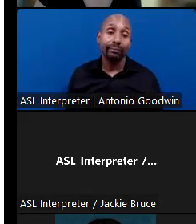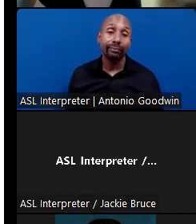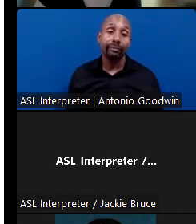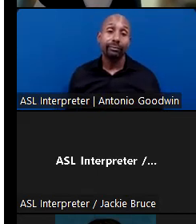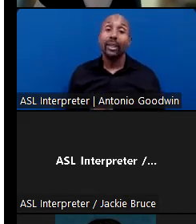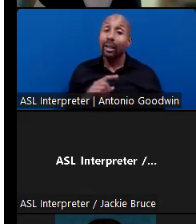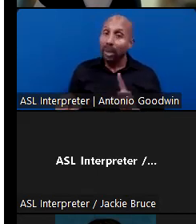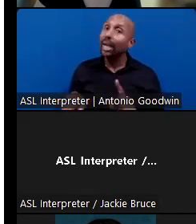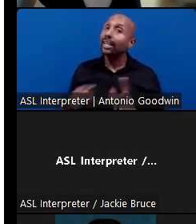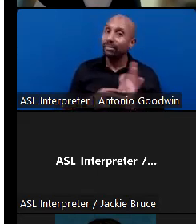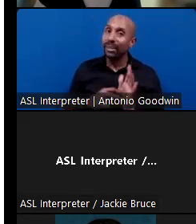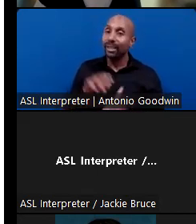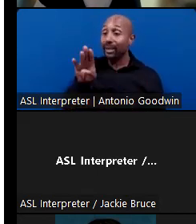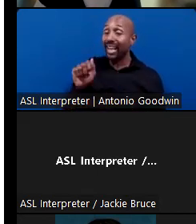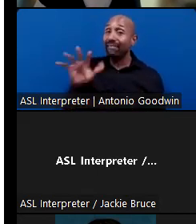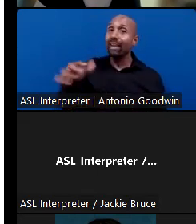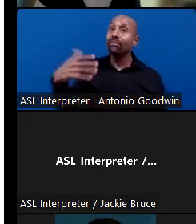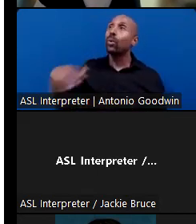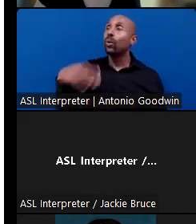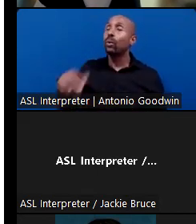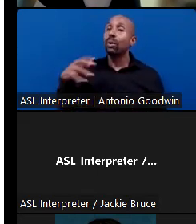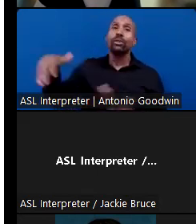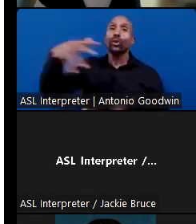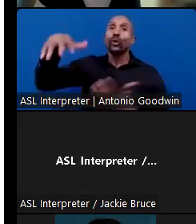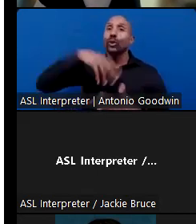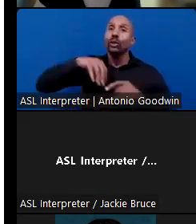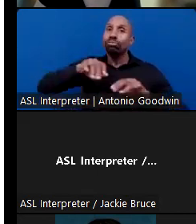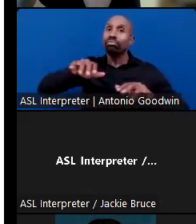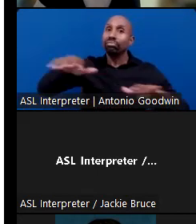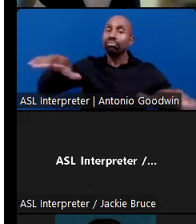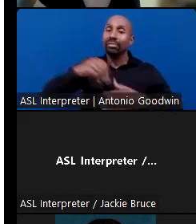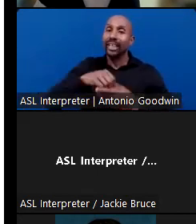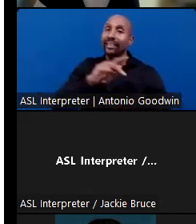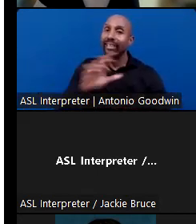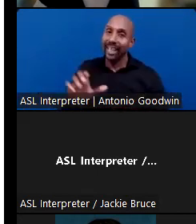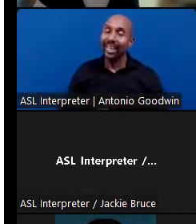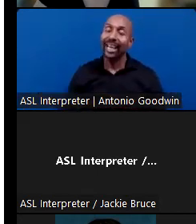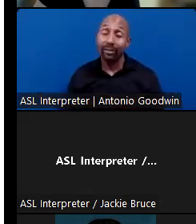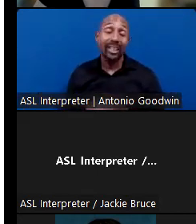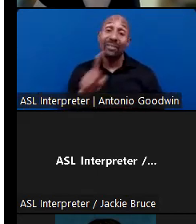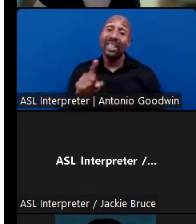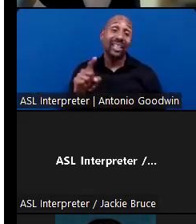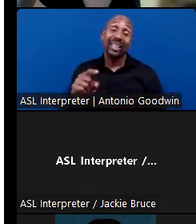BA.5 is circulating a lot in King County and the Pacific Northwest and the US in general.